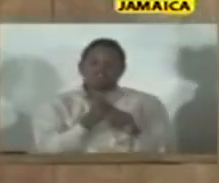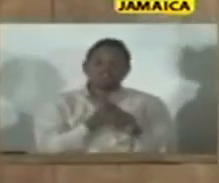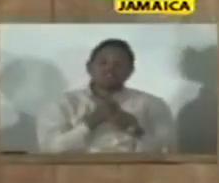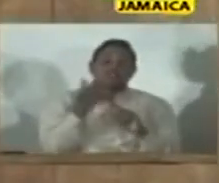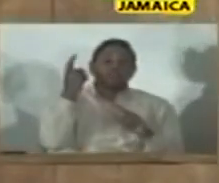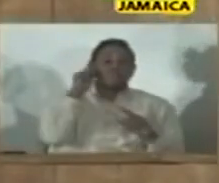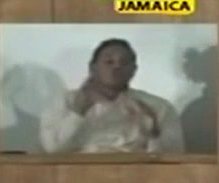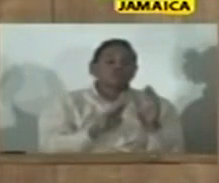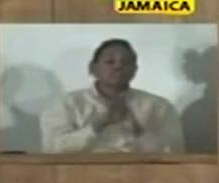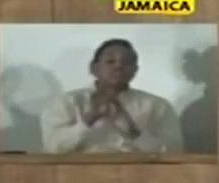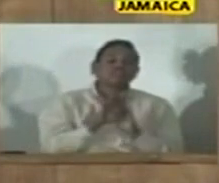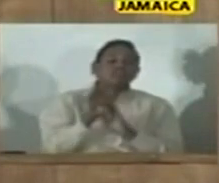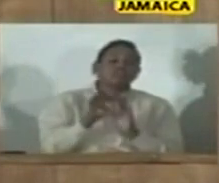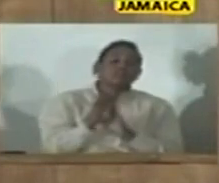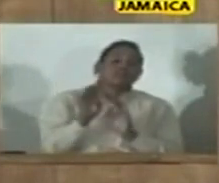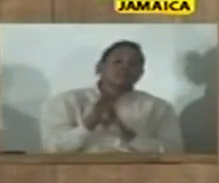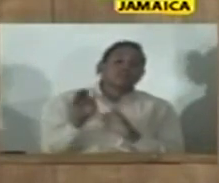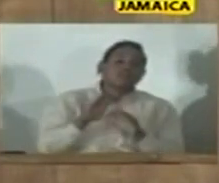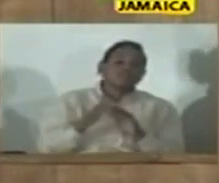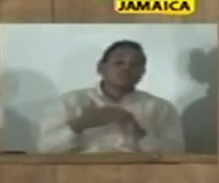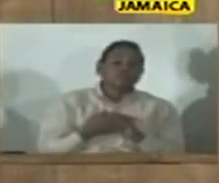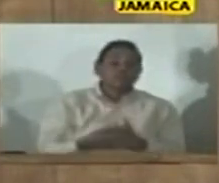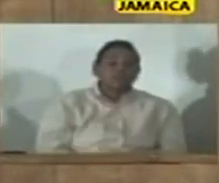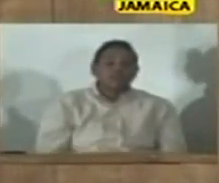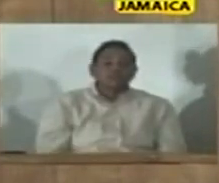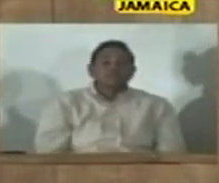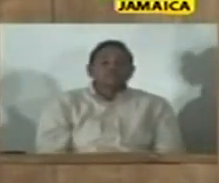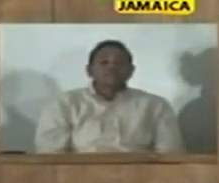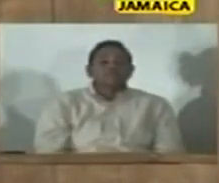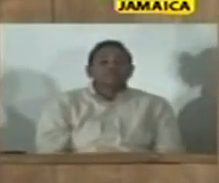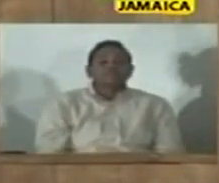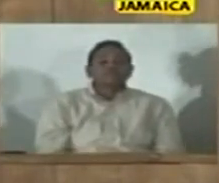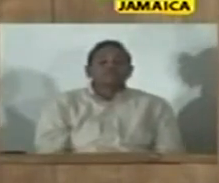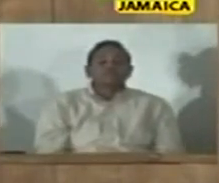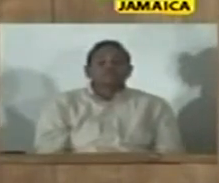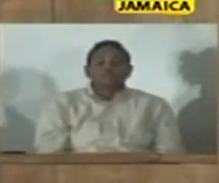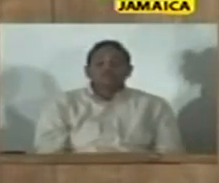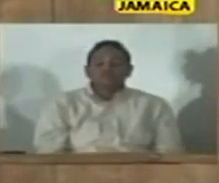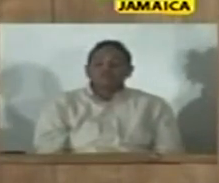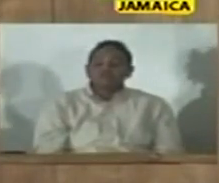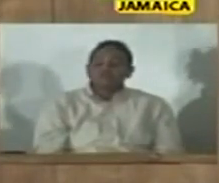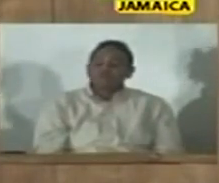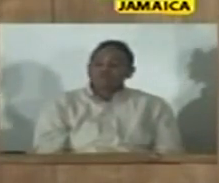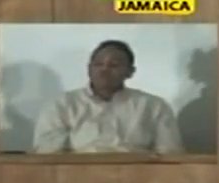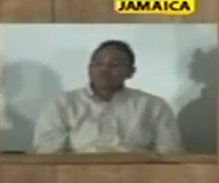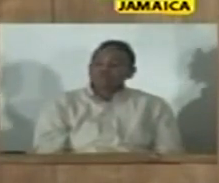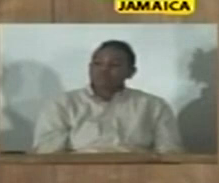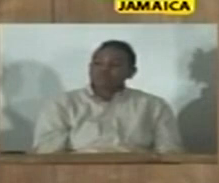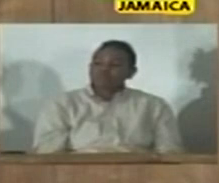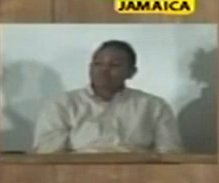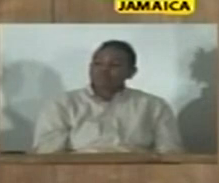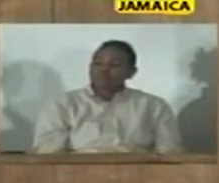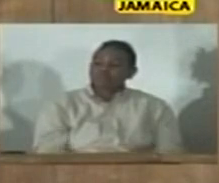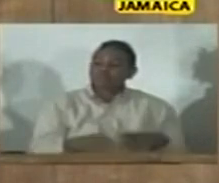for the development of Jamaica. to build our capital stock